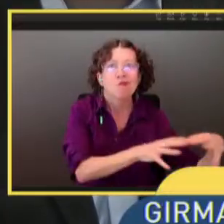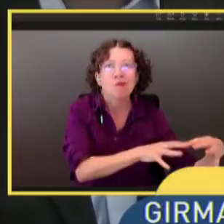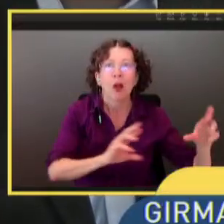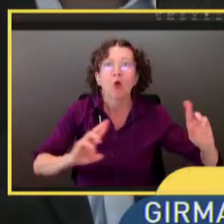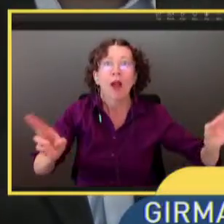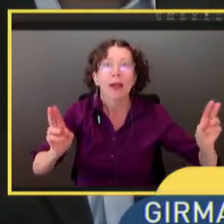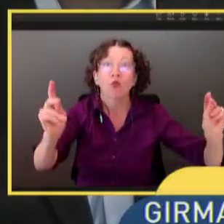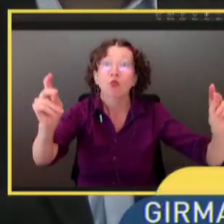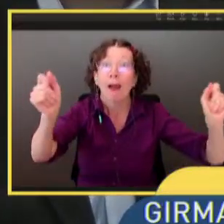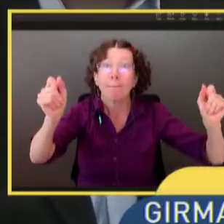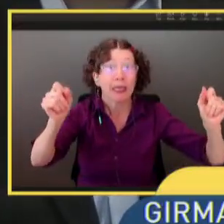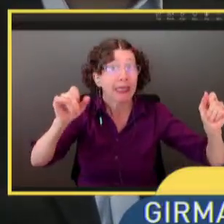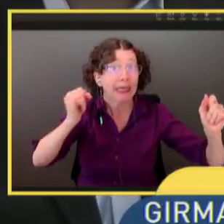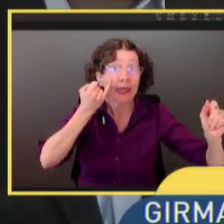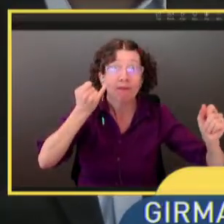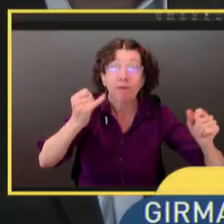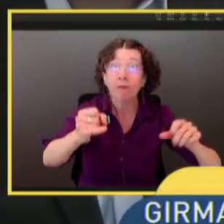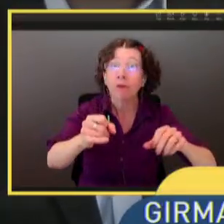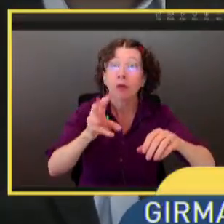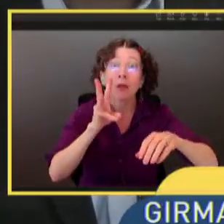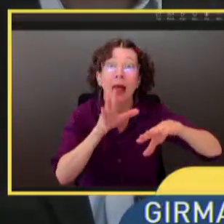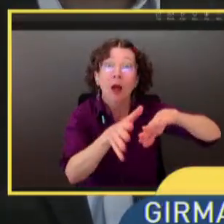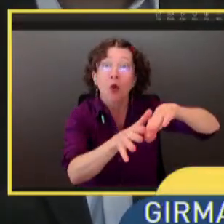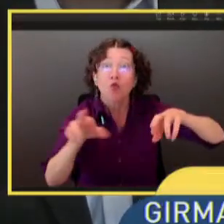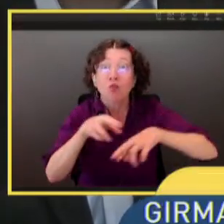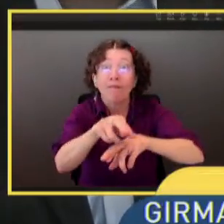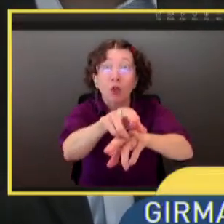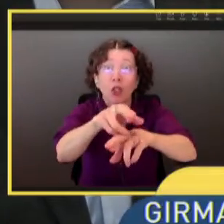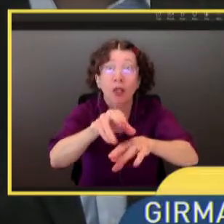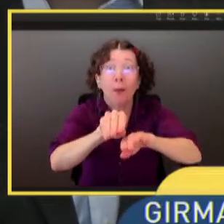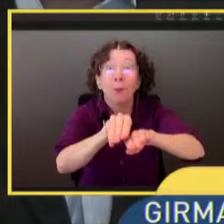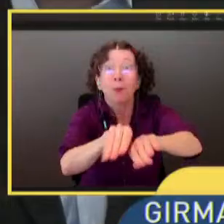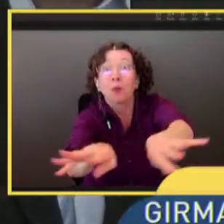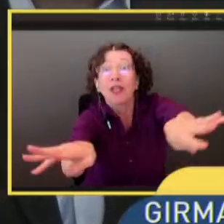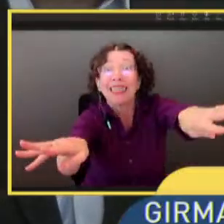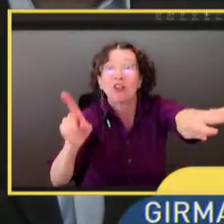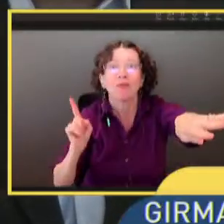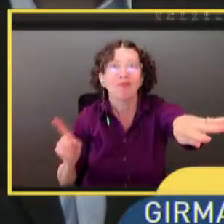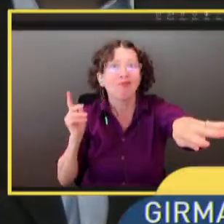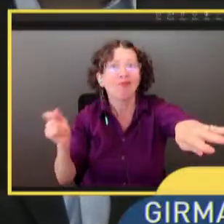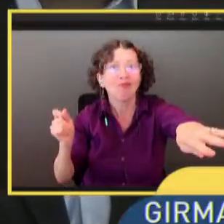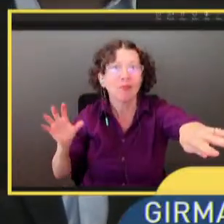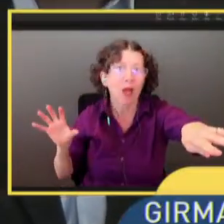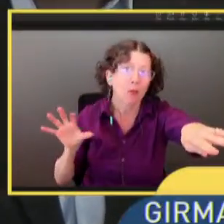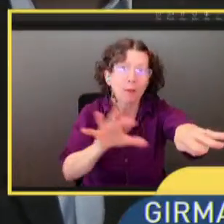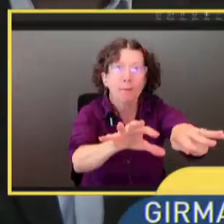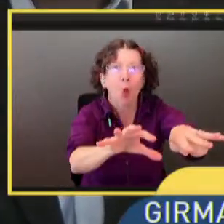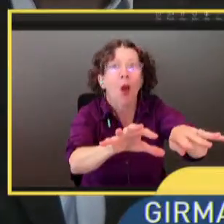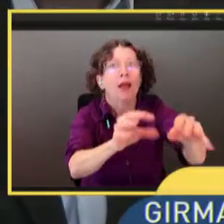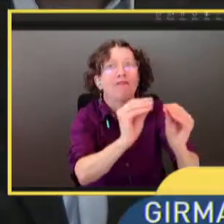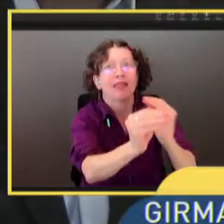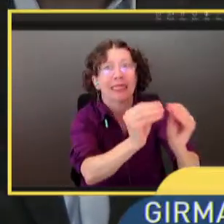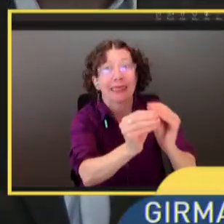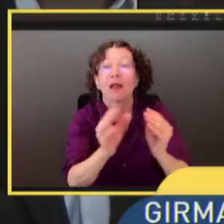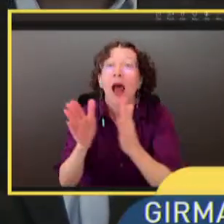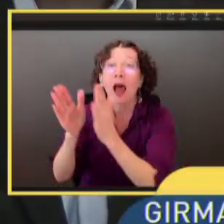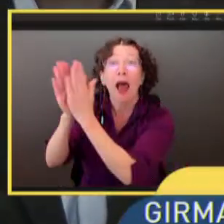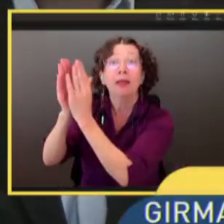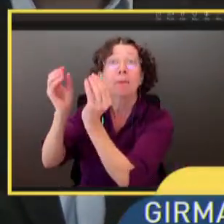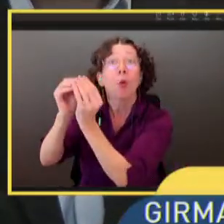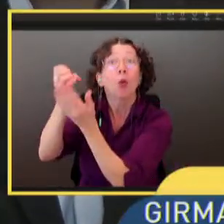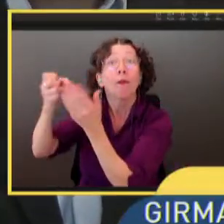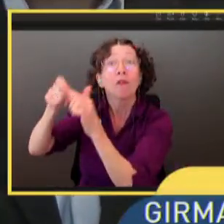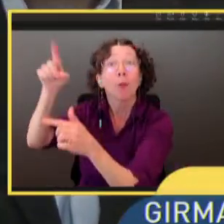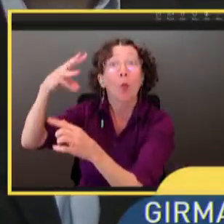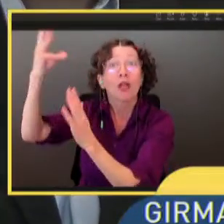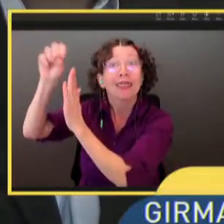We have mapped out existing material and equipment resources and identified areas where we can stage additional resources to be ready